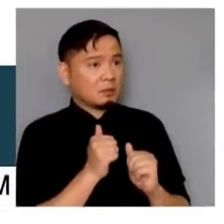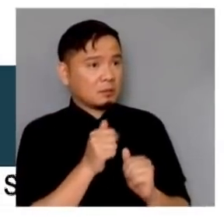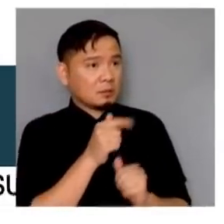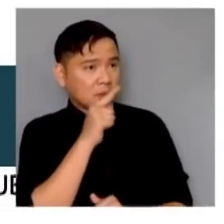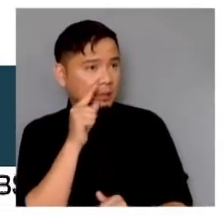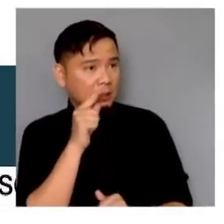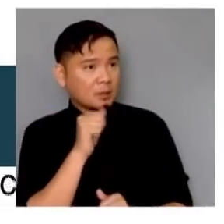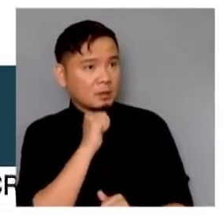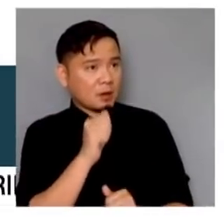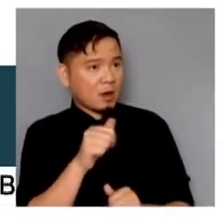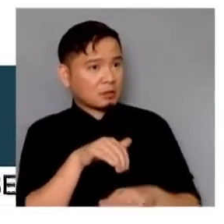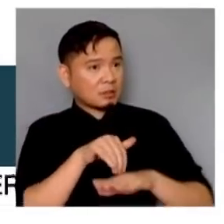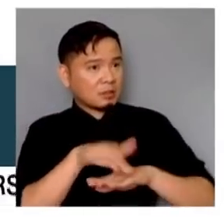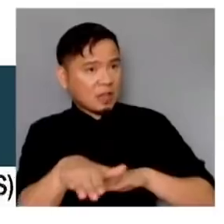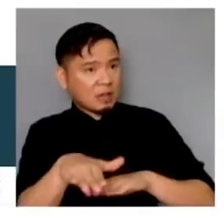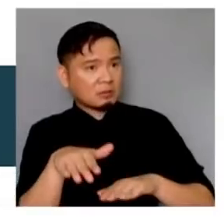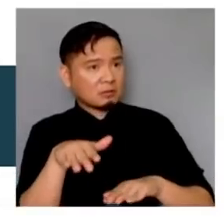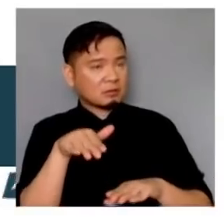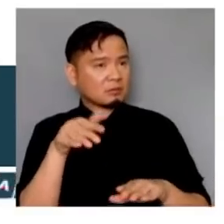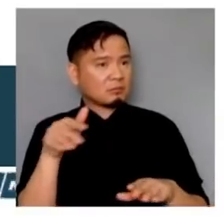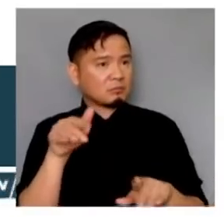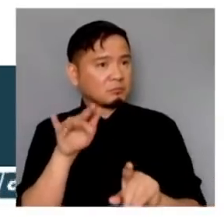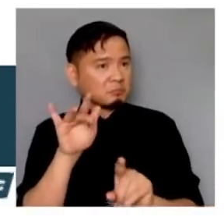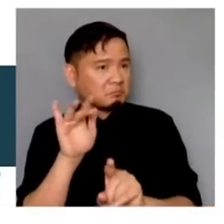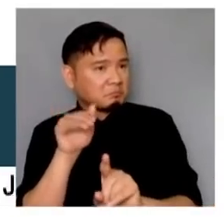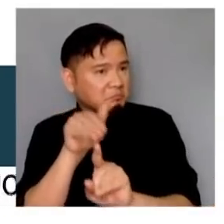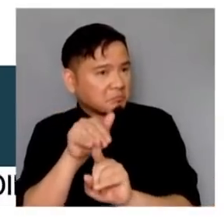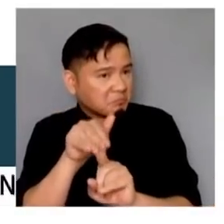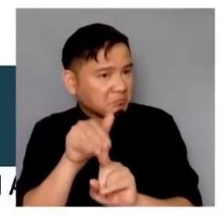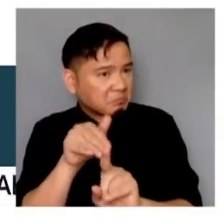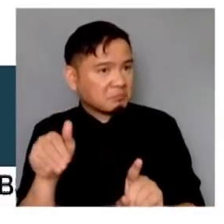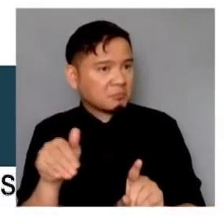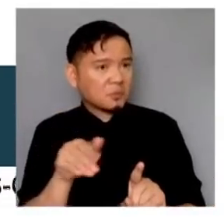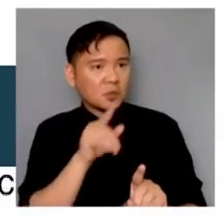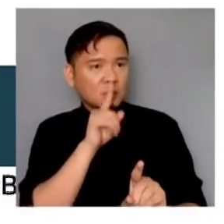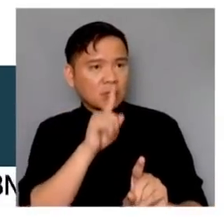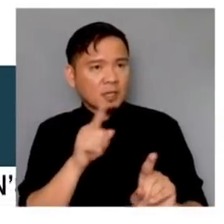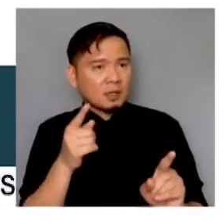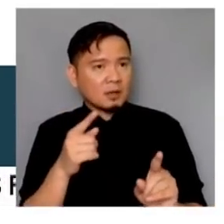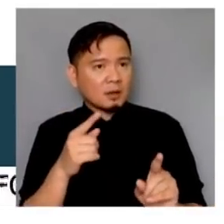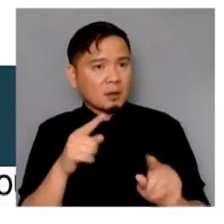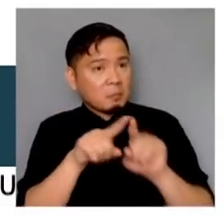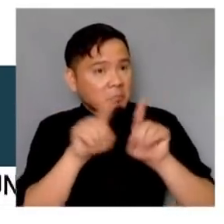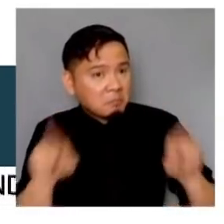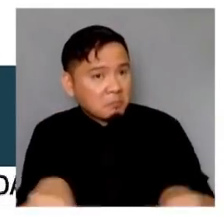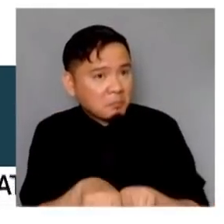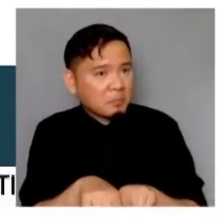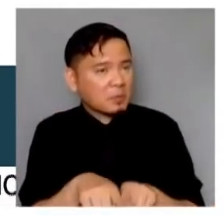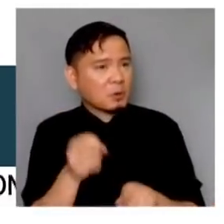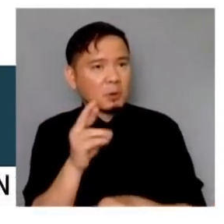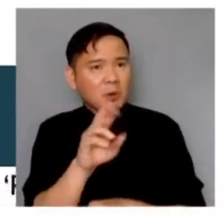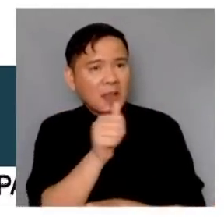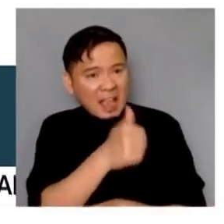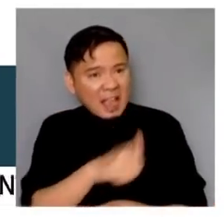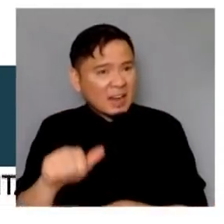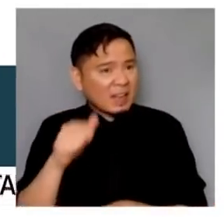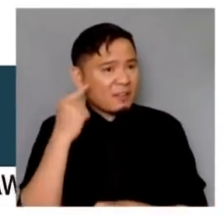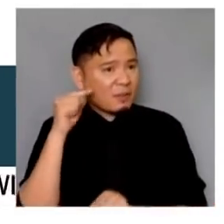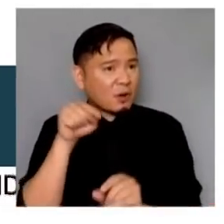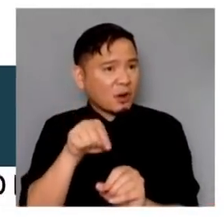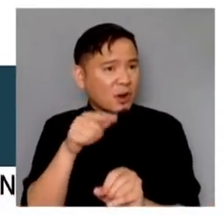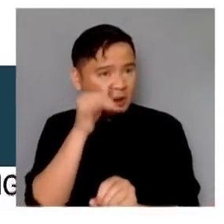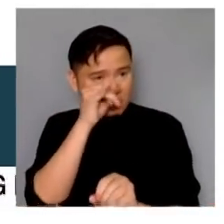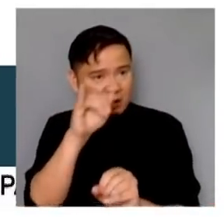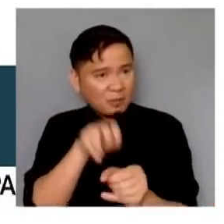So they haven't sent feelers that were officially sanctioned by the VP or her campaign team for the senator to withdraw.